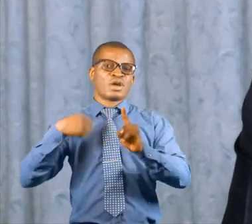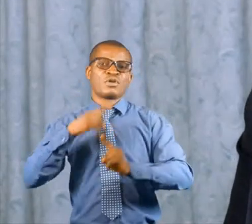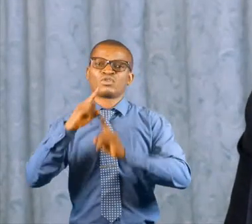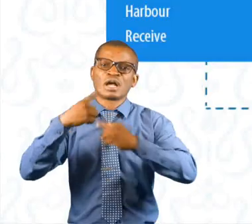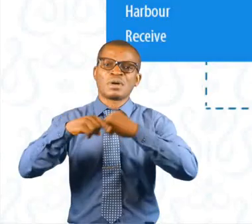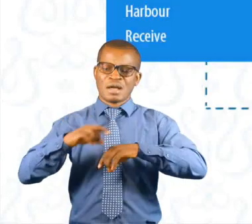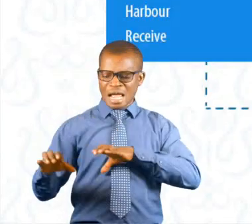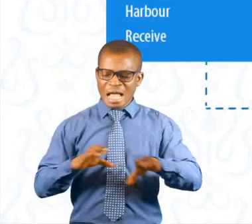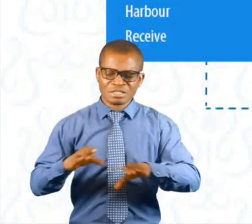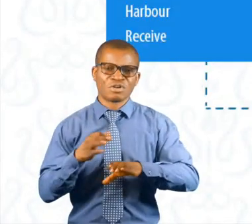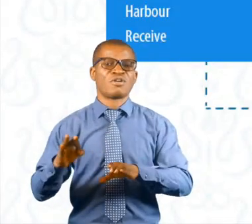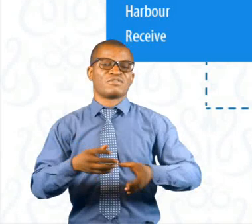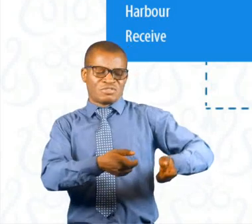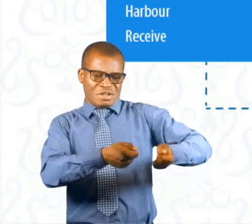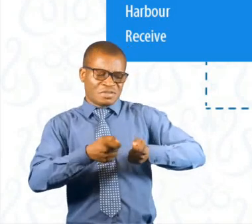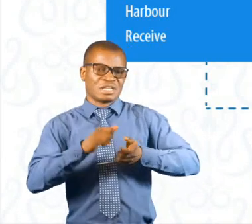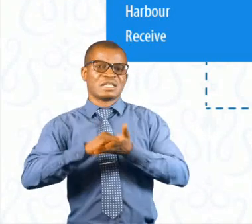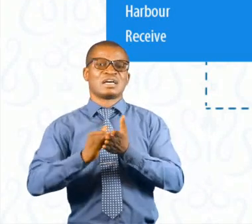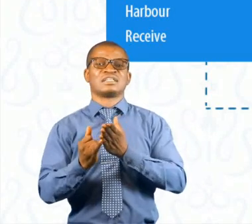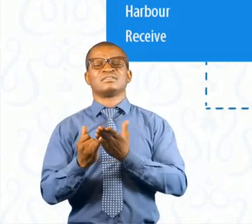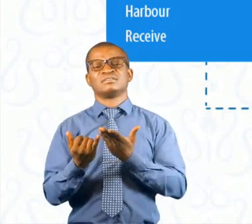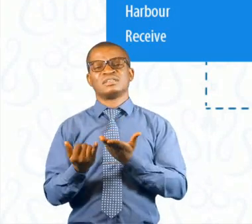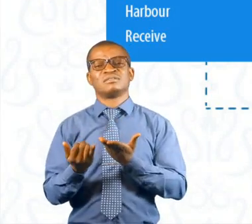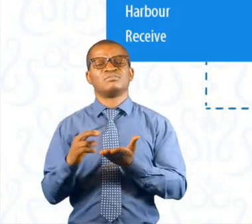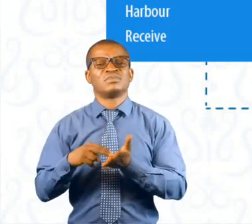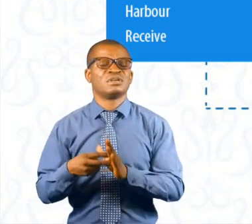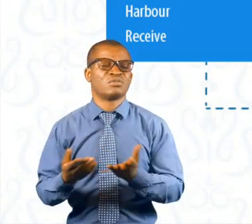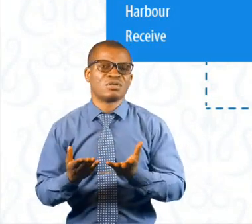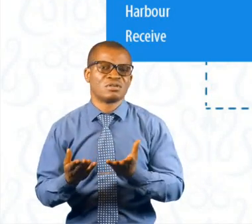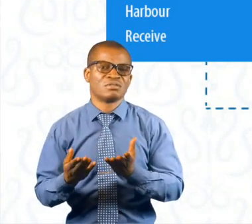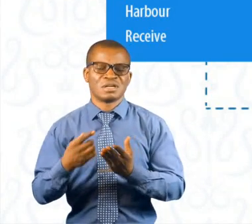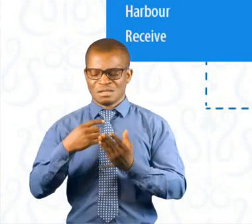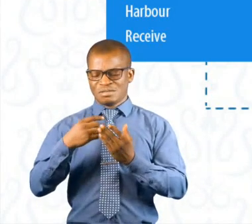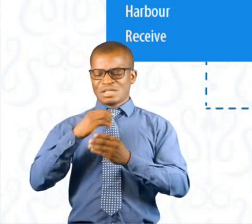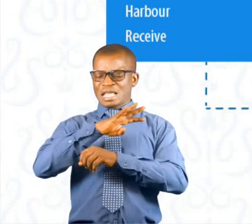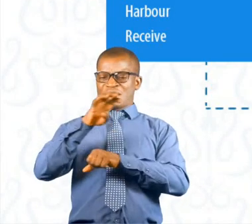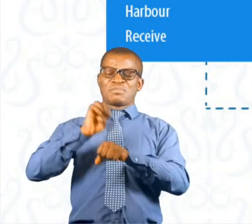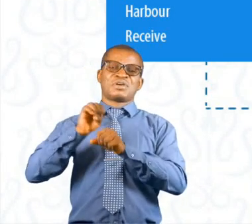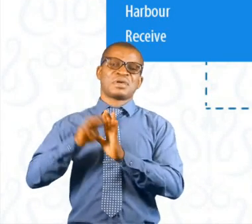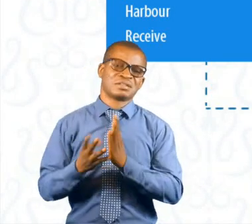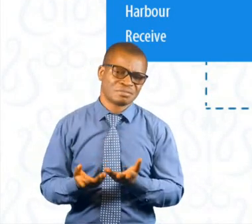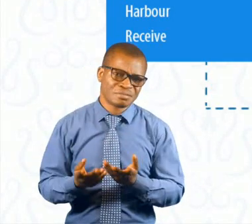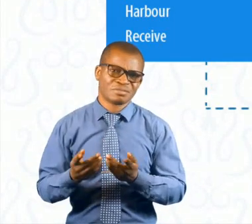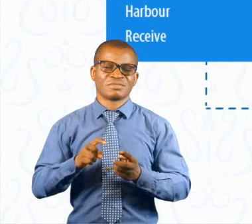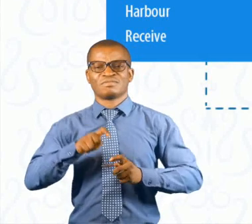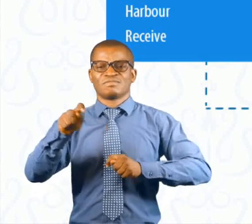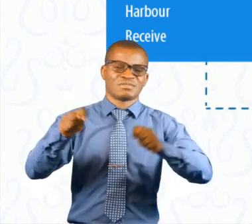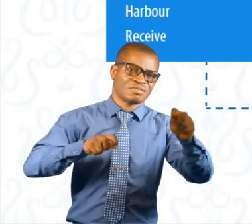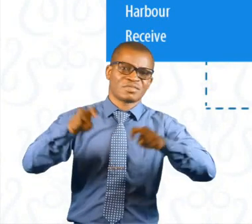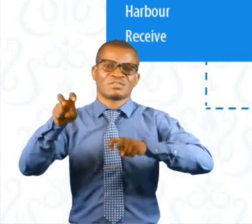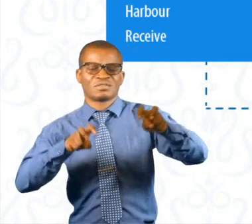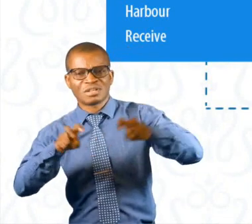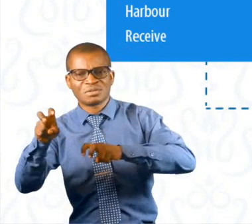trafficking, we are talking about the recruitment. We are talking about transportation. We are